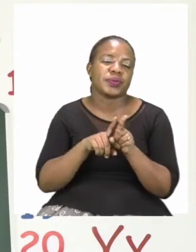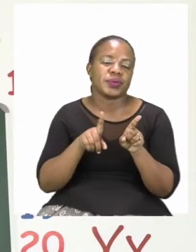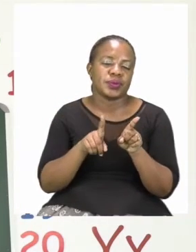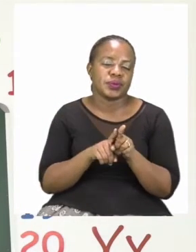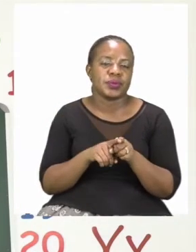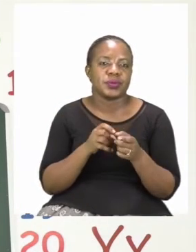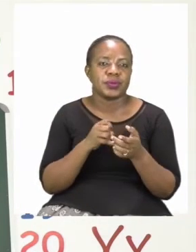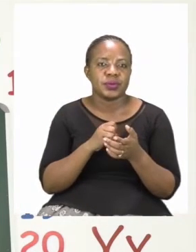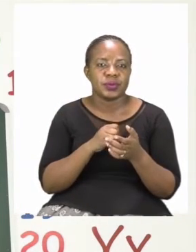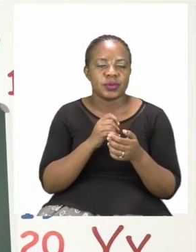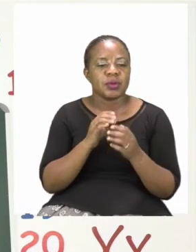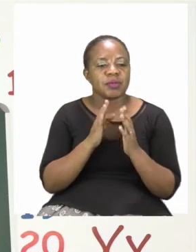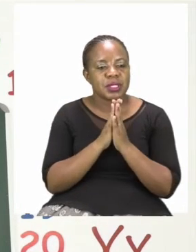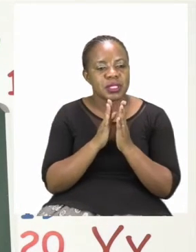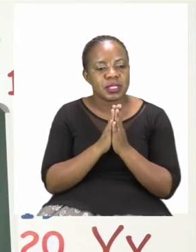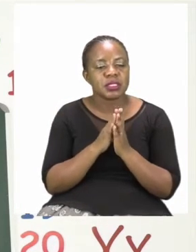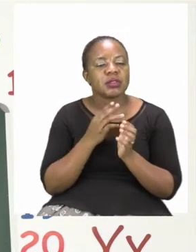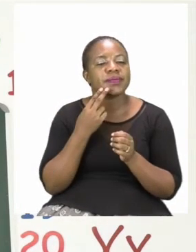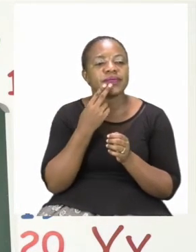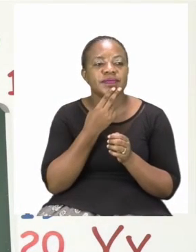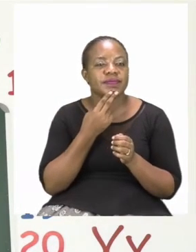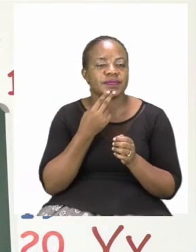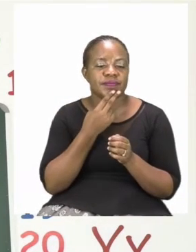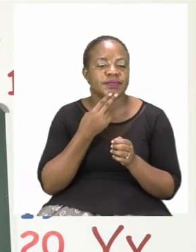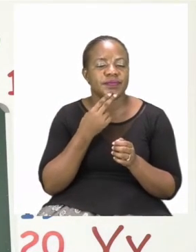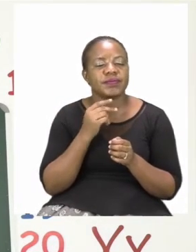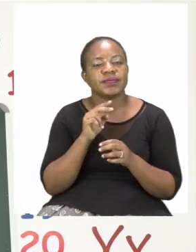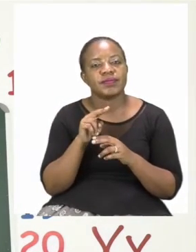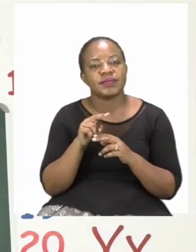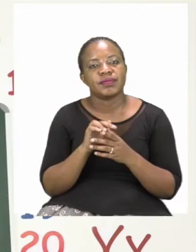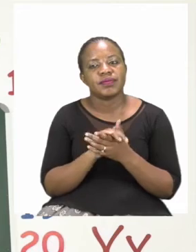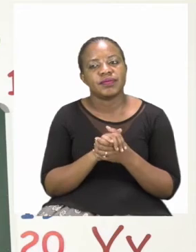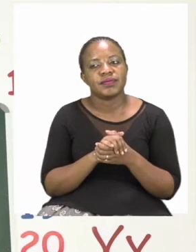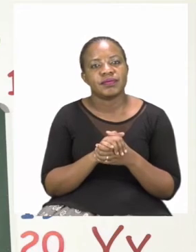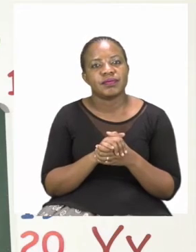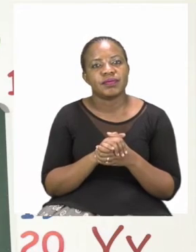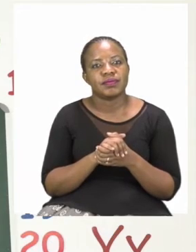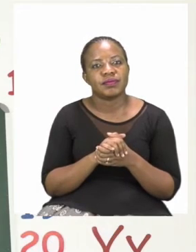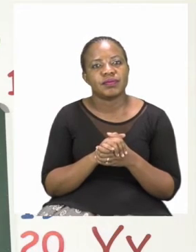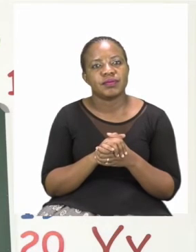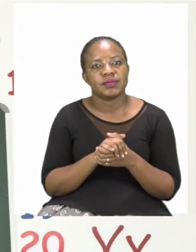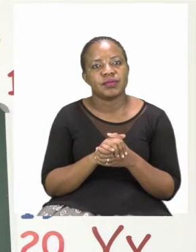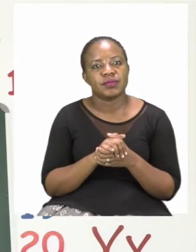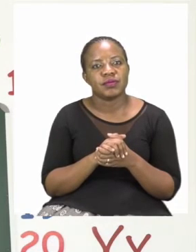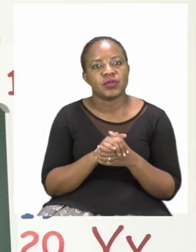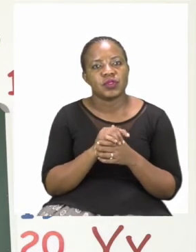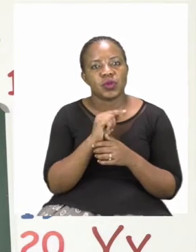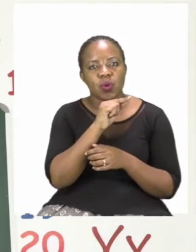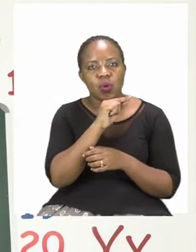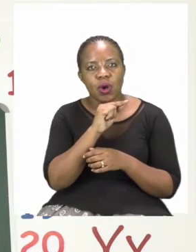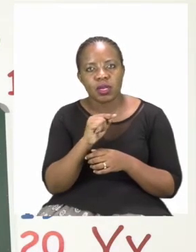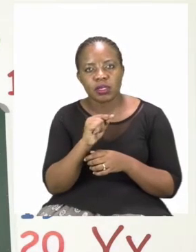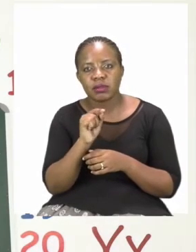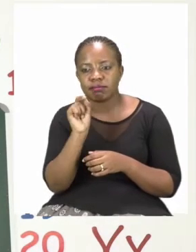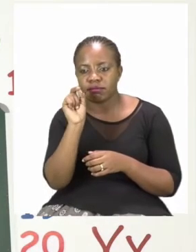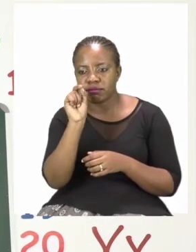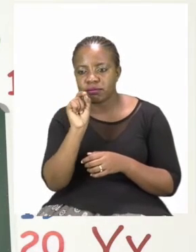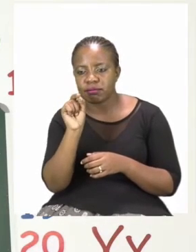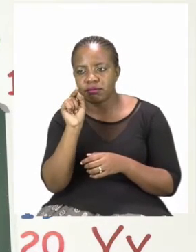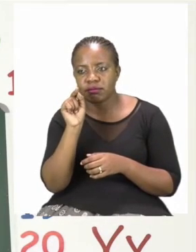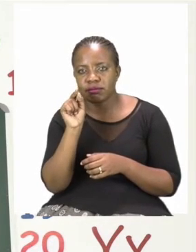your pencil, me with my chalk. Let's go. One seed here,